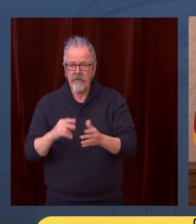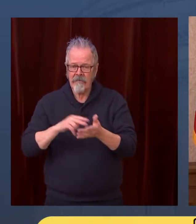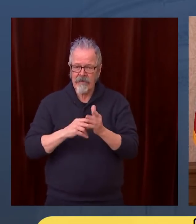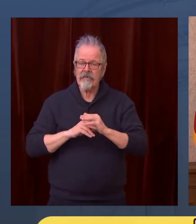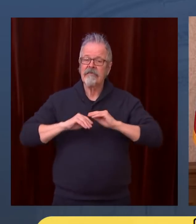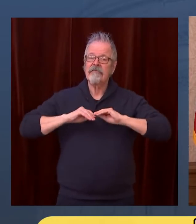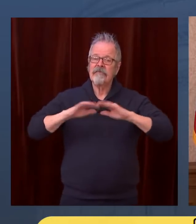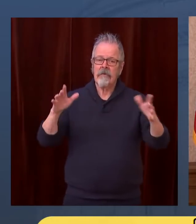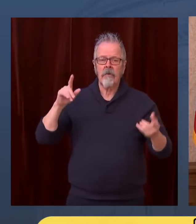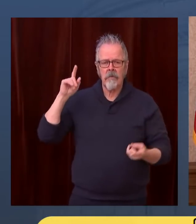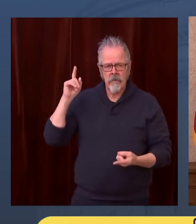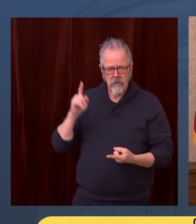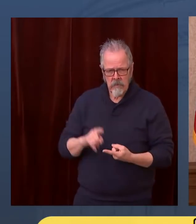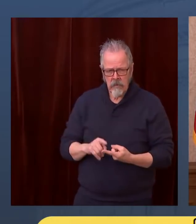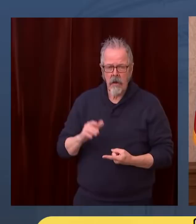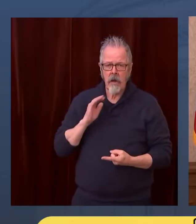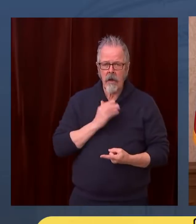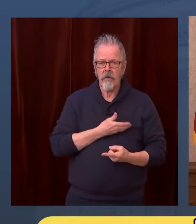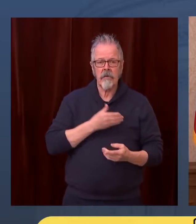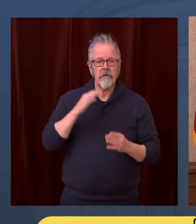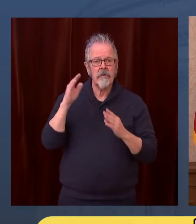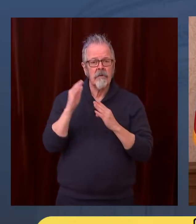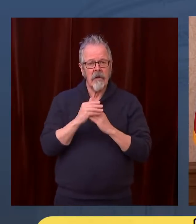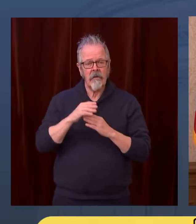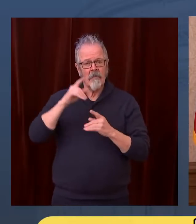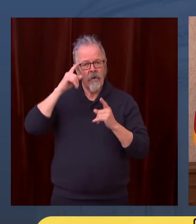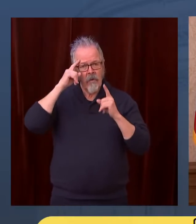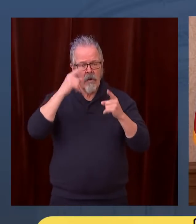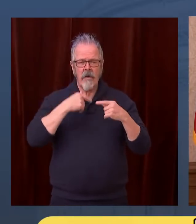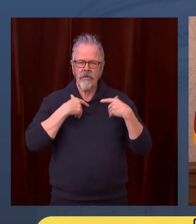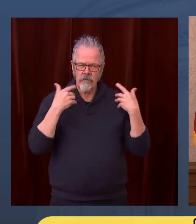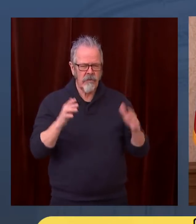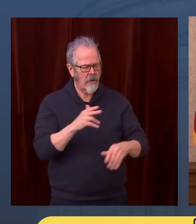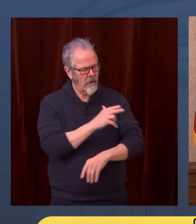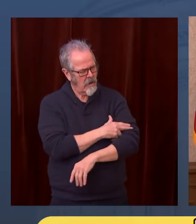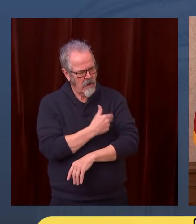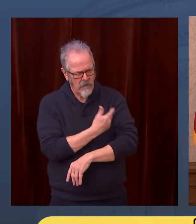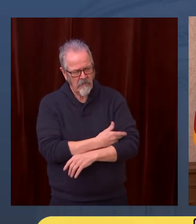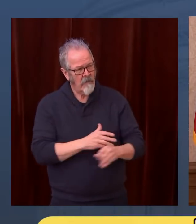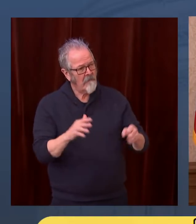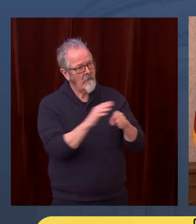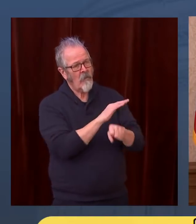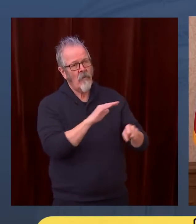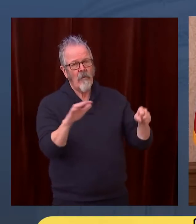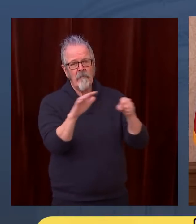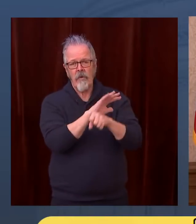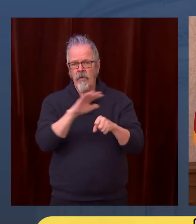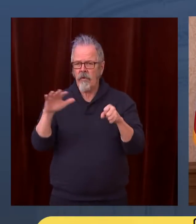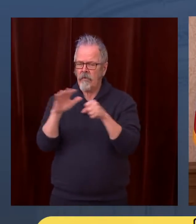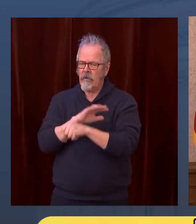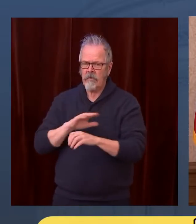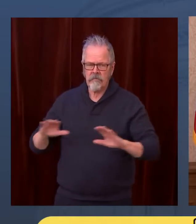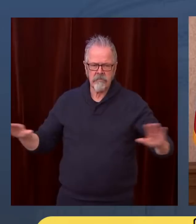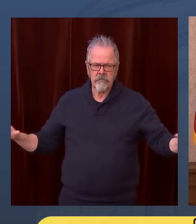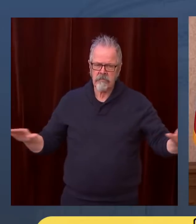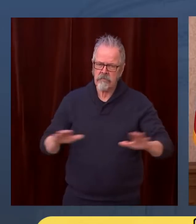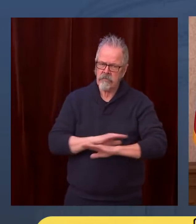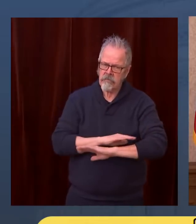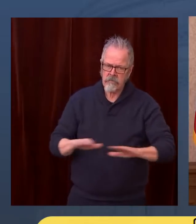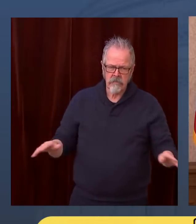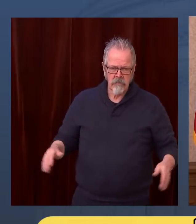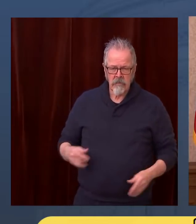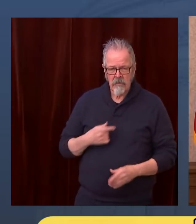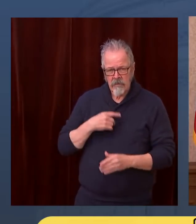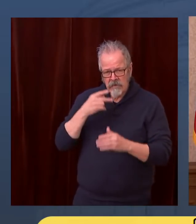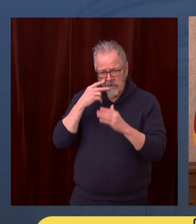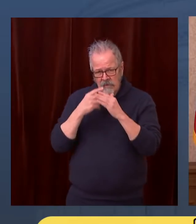is to prevent our hospitals from breaking. And we believe at these rates, they will be low enough in the third week